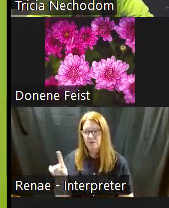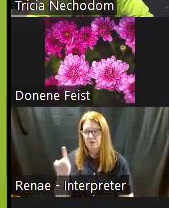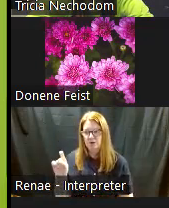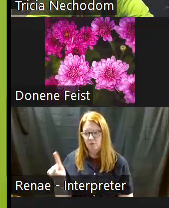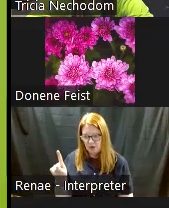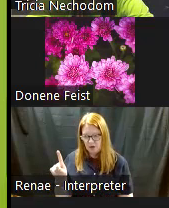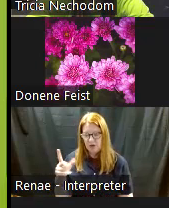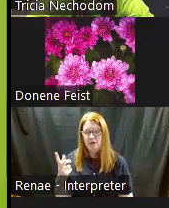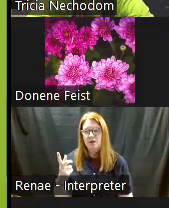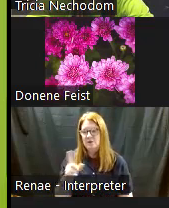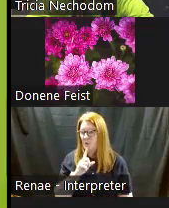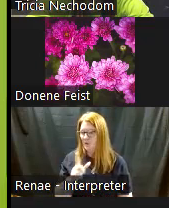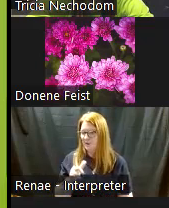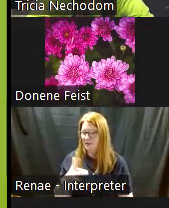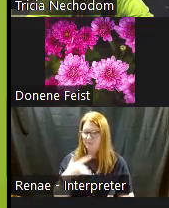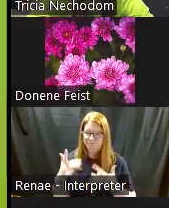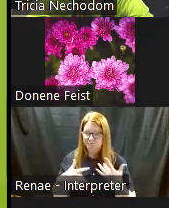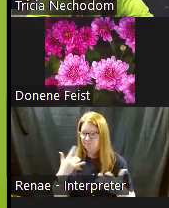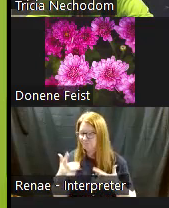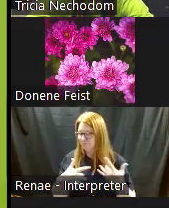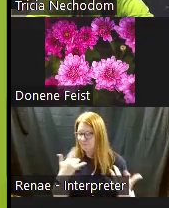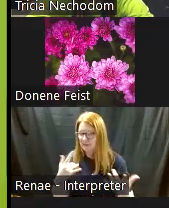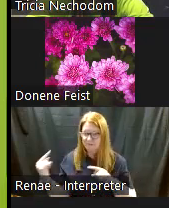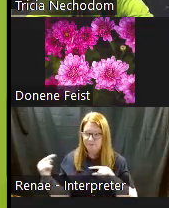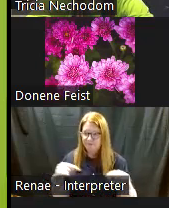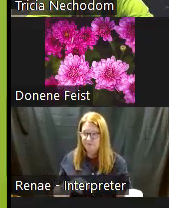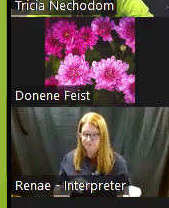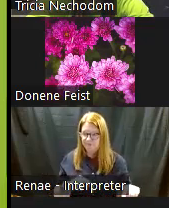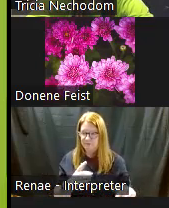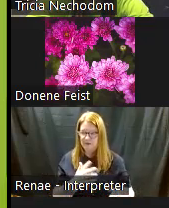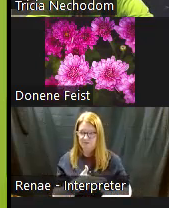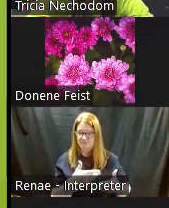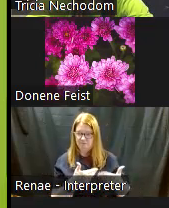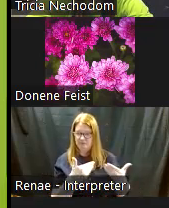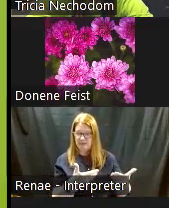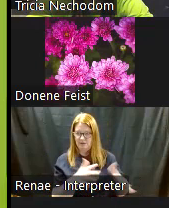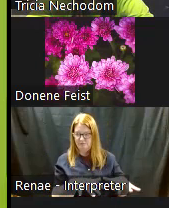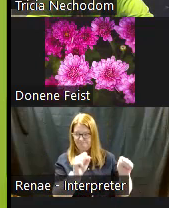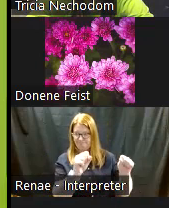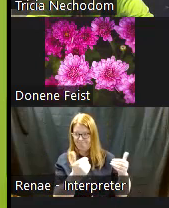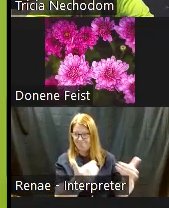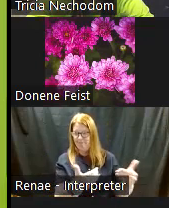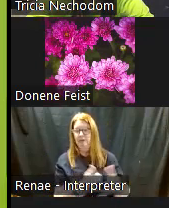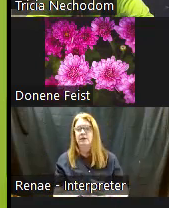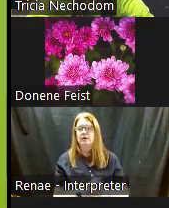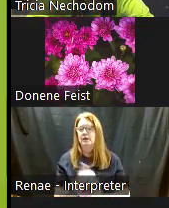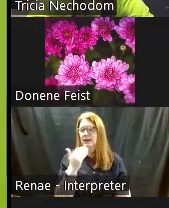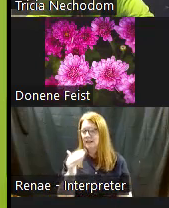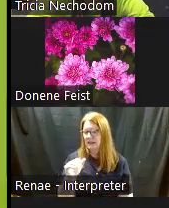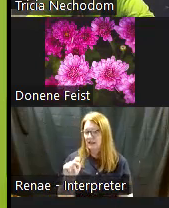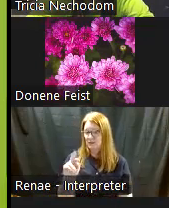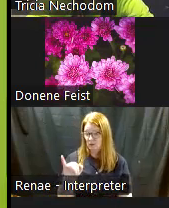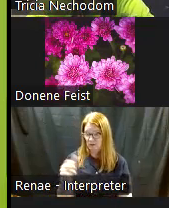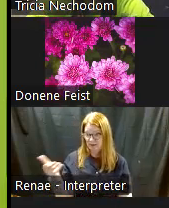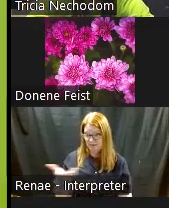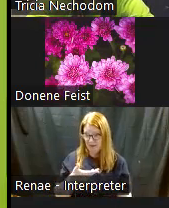excited to have her here, and I will let you take over. Wonderful. Thank you. Thank you, Tori, for inviting